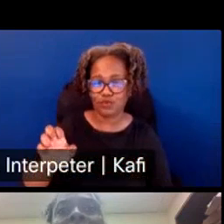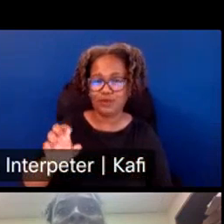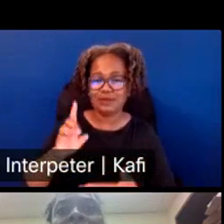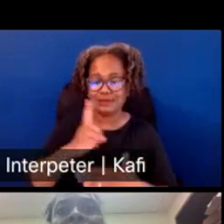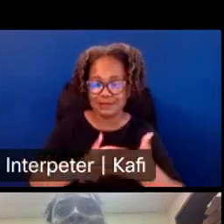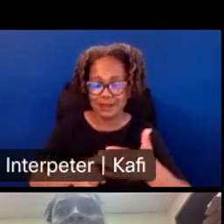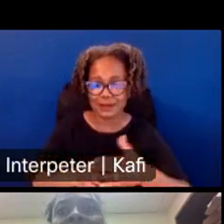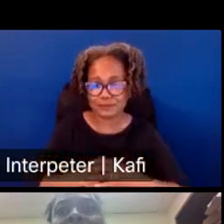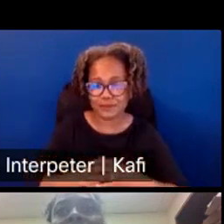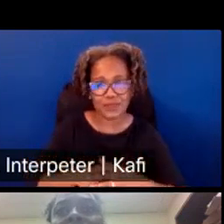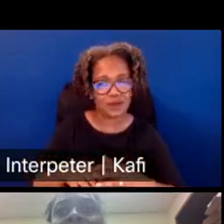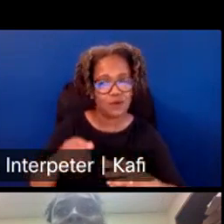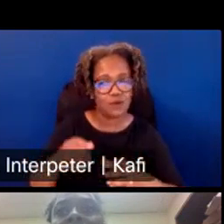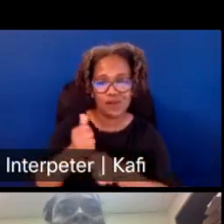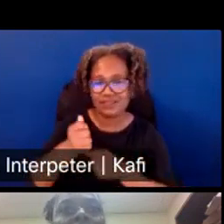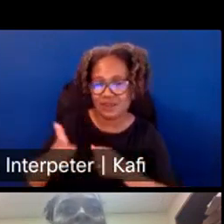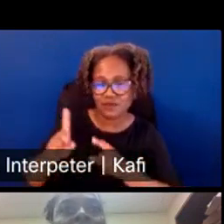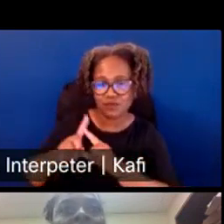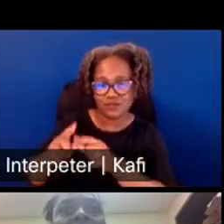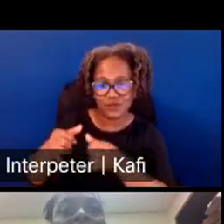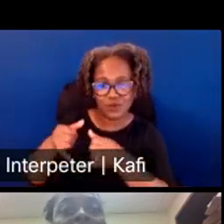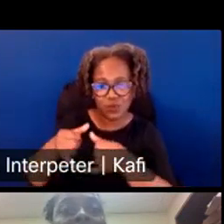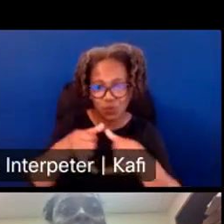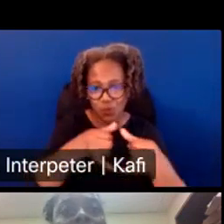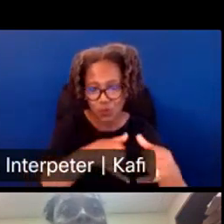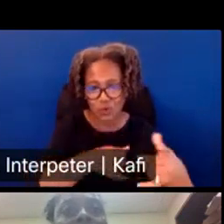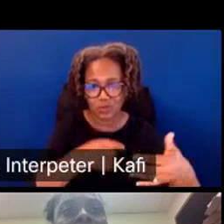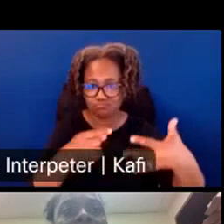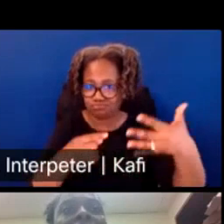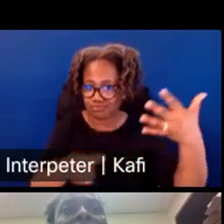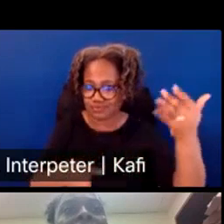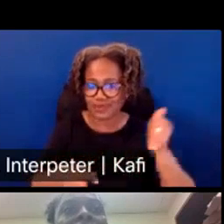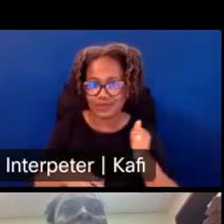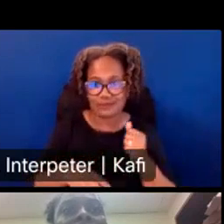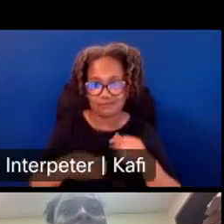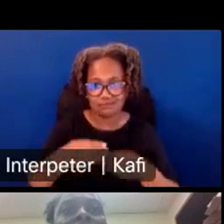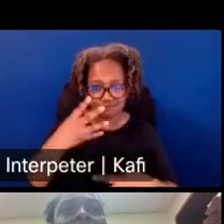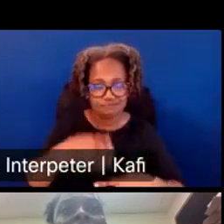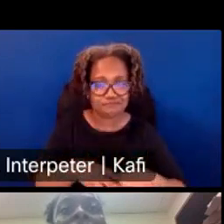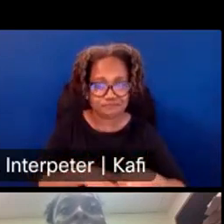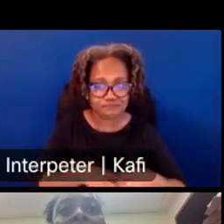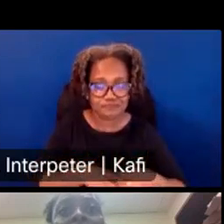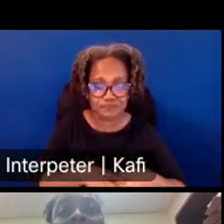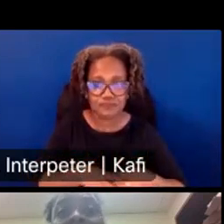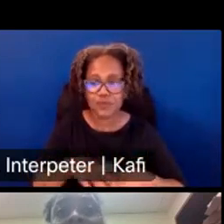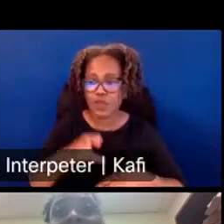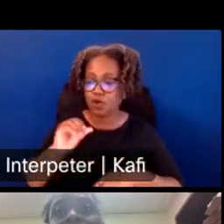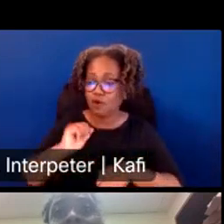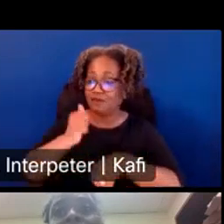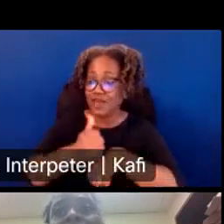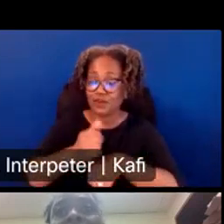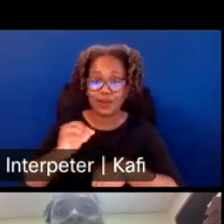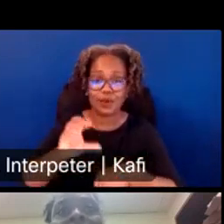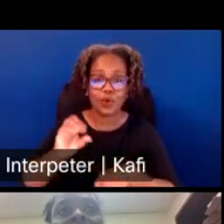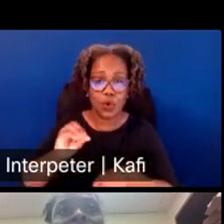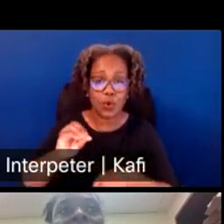Award, and the North Carolina Governor's Order of the Longleaf Pine Award. As co-founder and co-owner and CFO